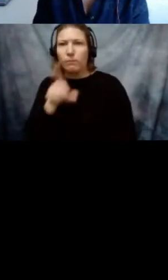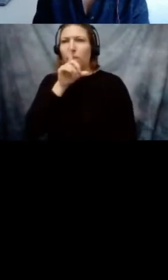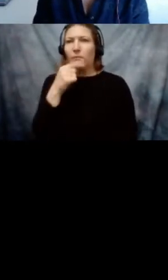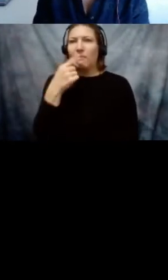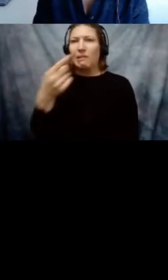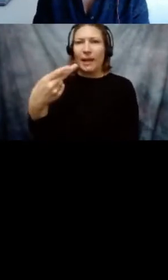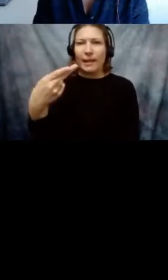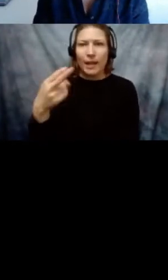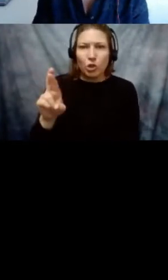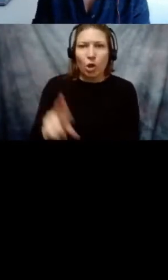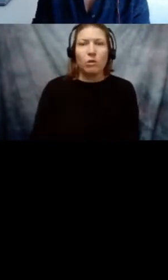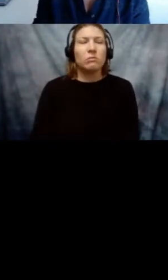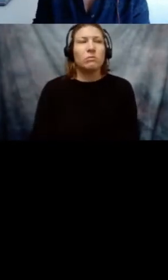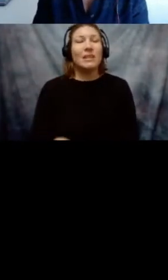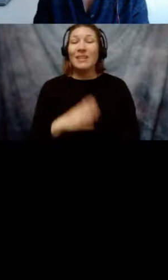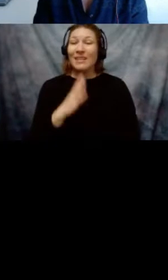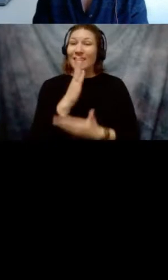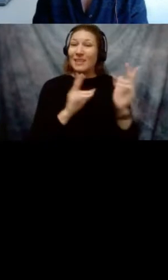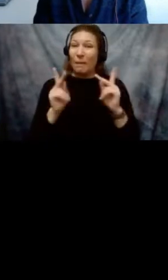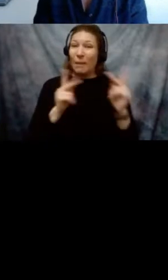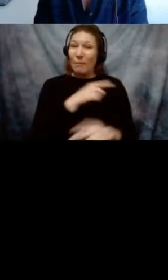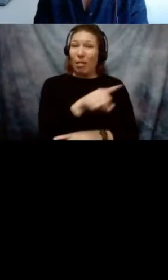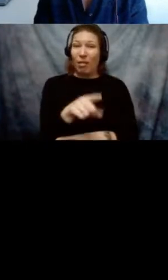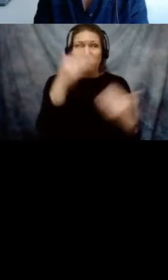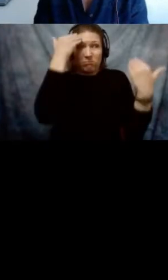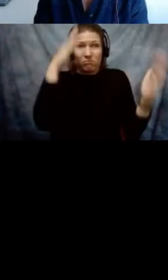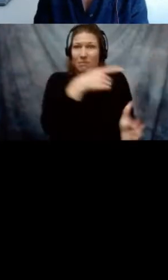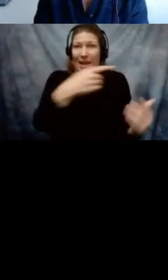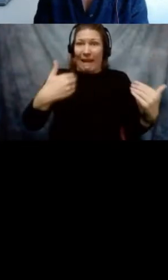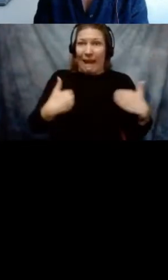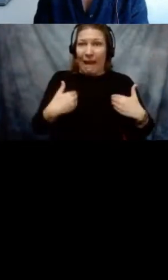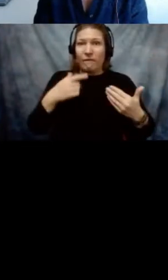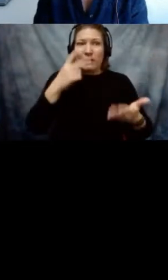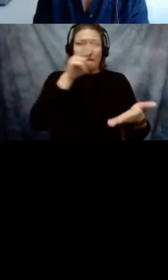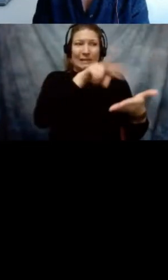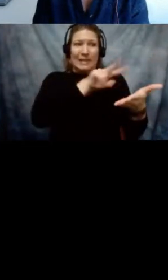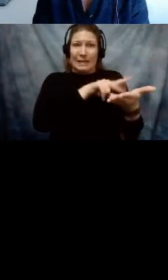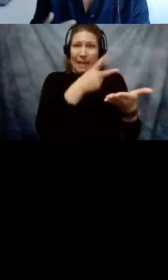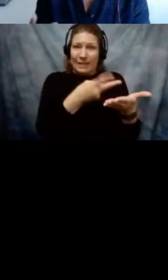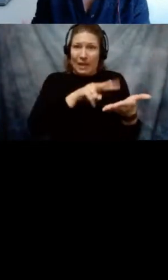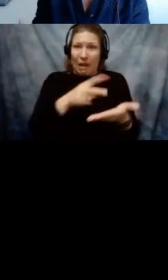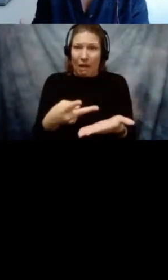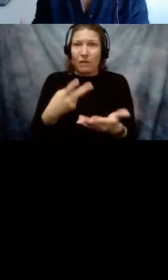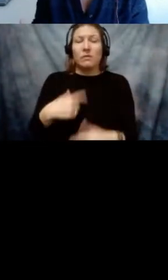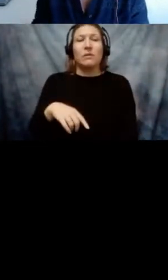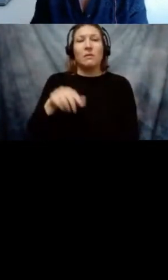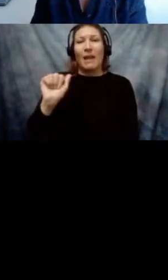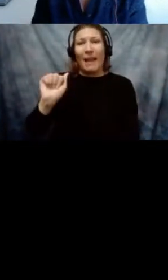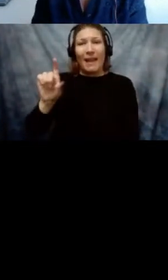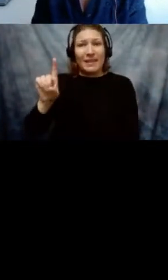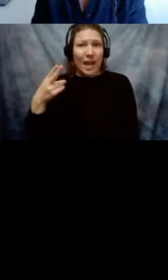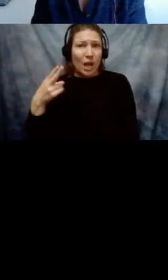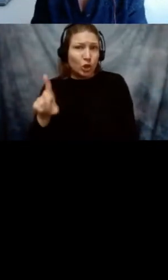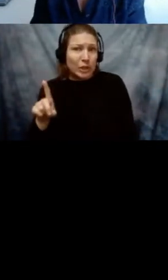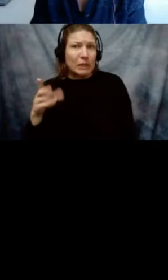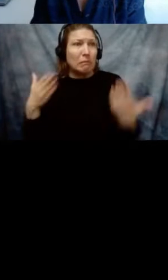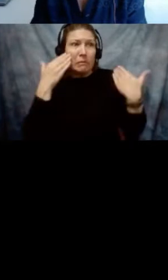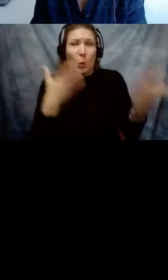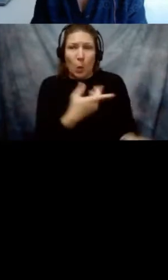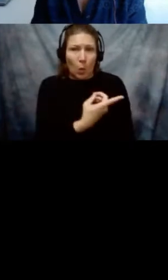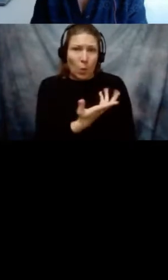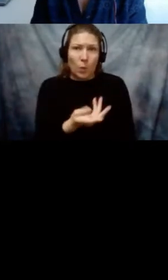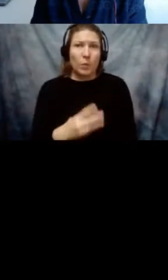or ADHD, then your percentages go up even further. And the final factor to be aware of when it comes to